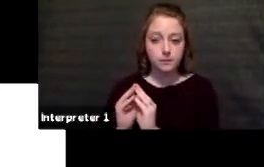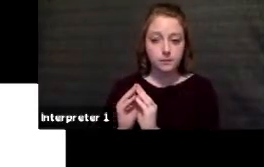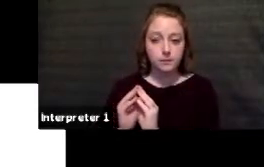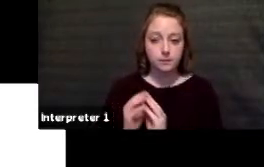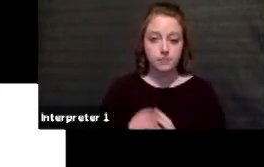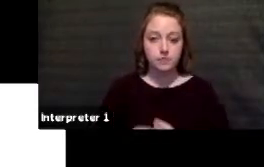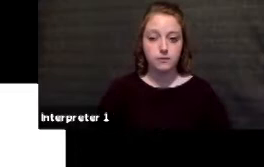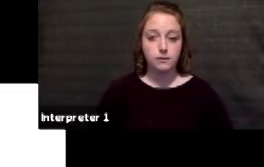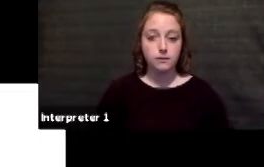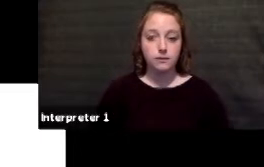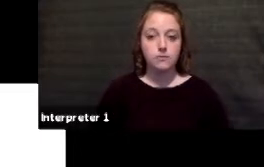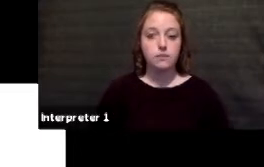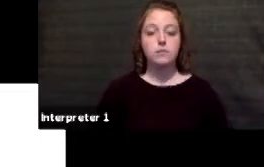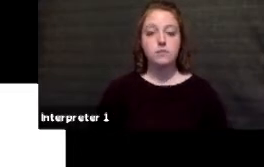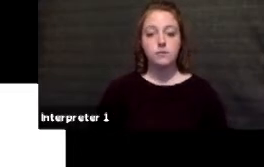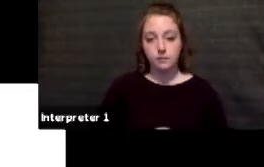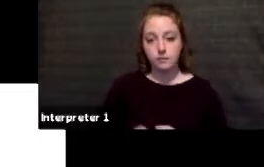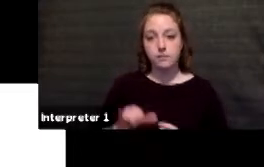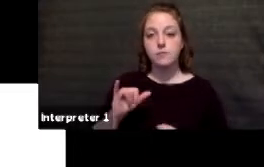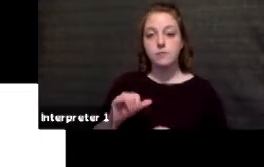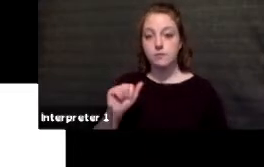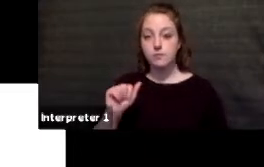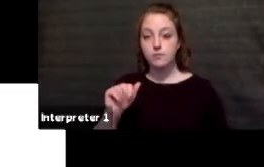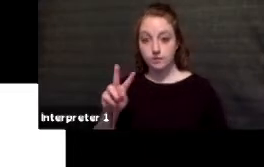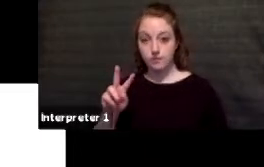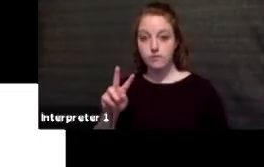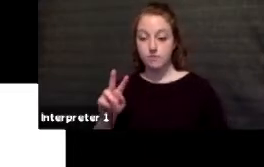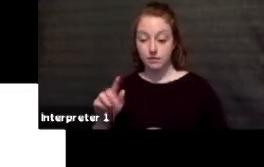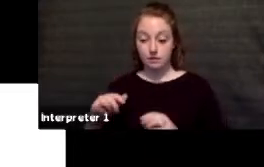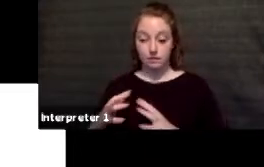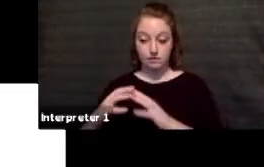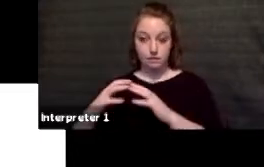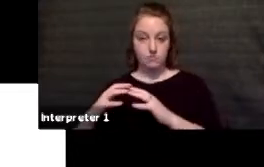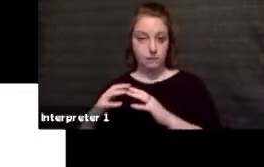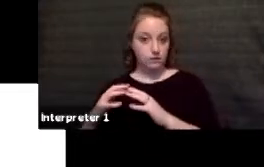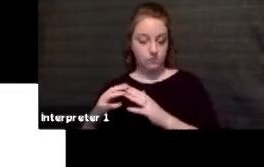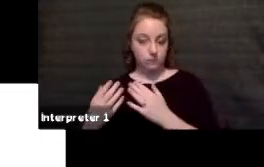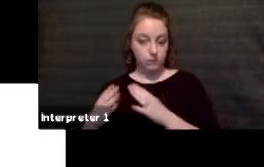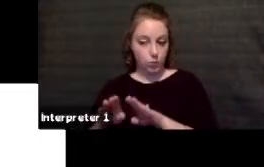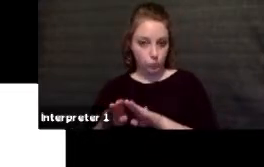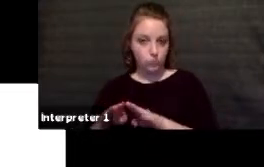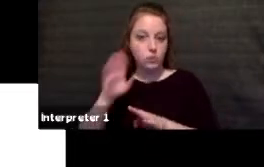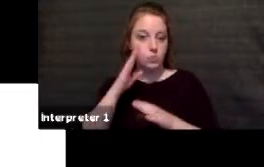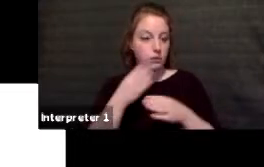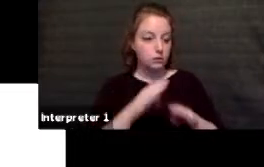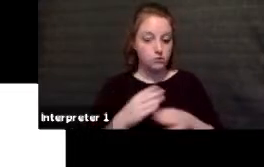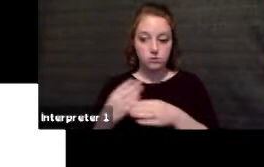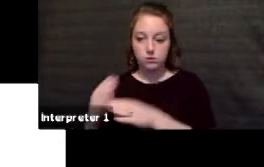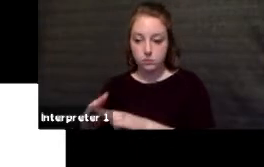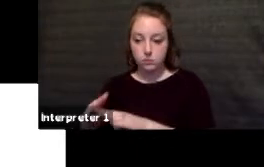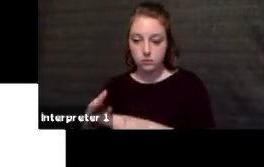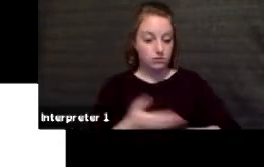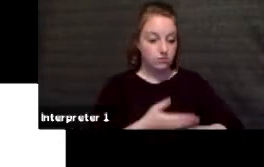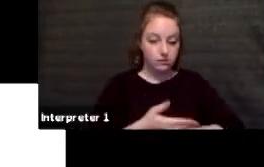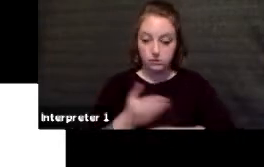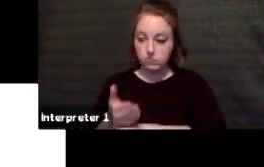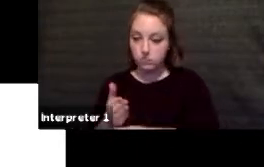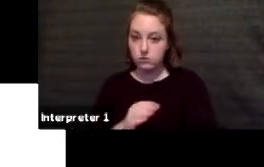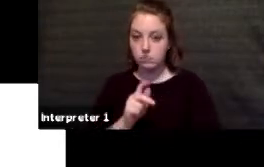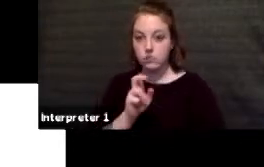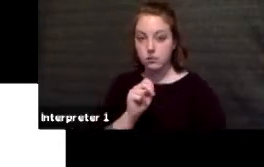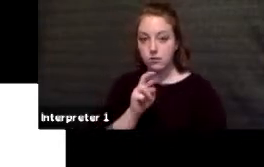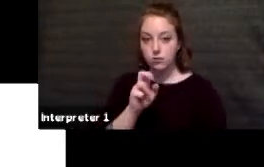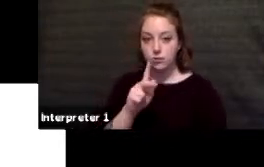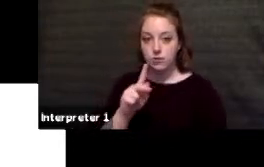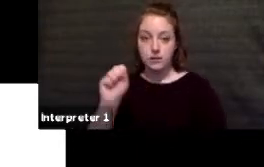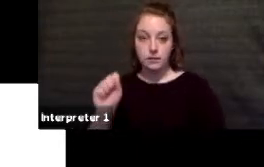taking the students at Alta Vista and spreading them to new and or renovated facilities at Kendrick and South Waco, uh, as well